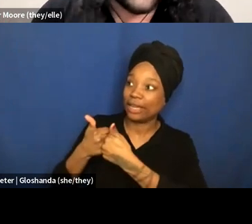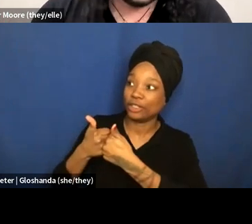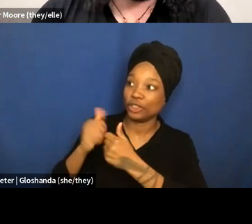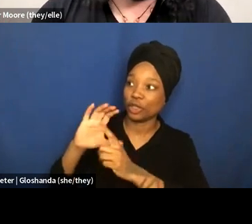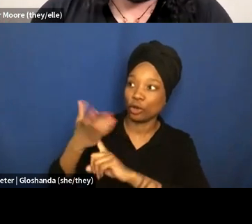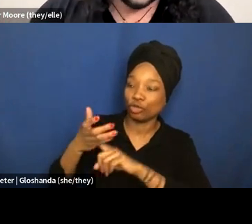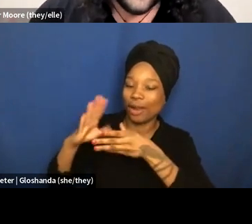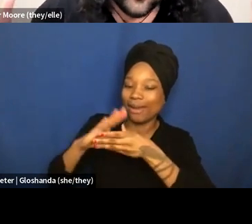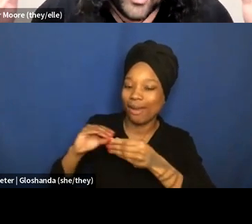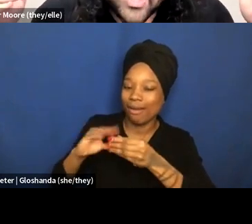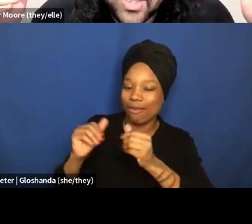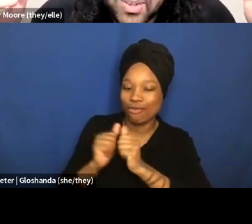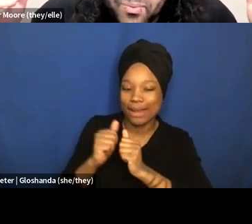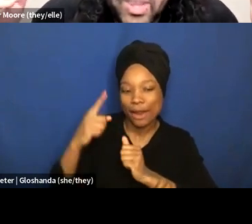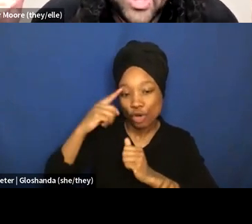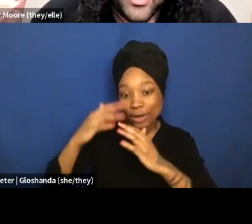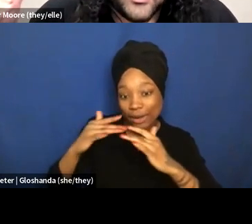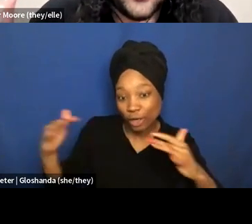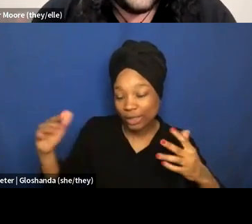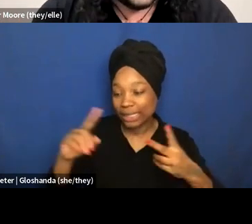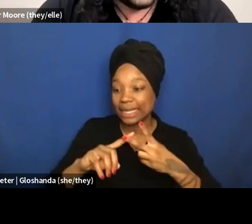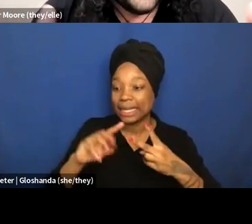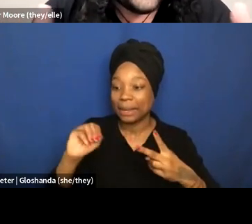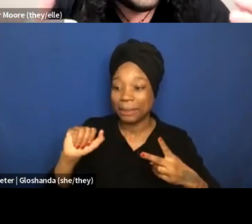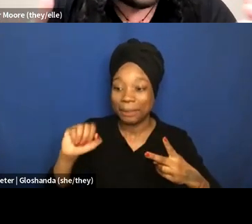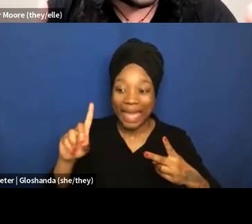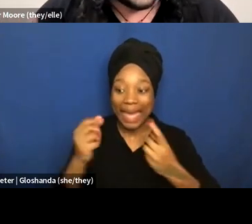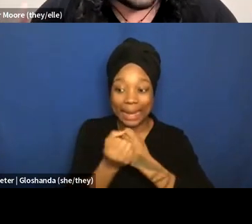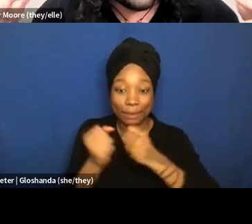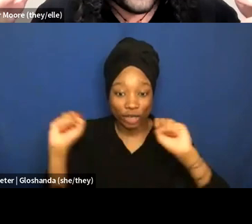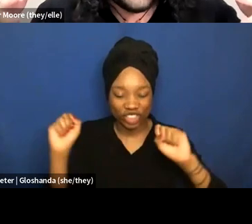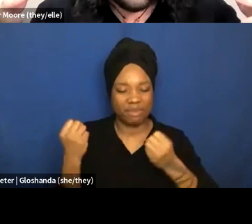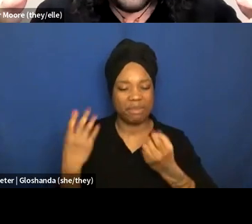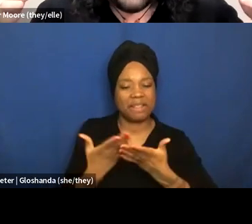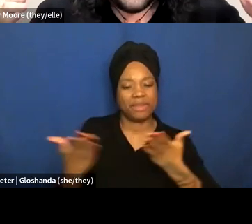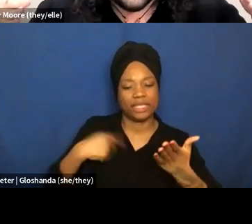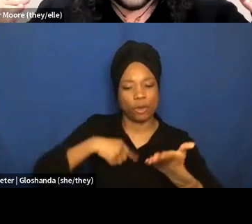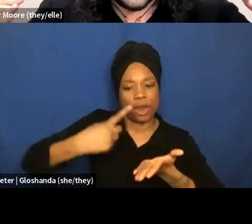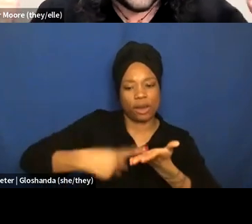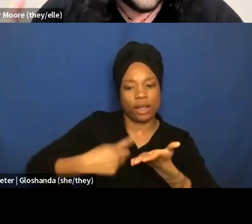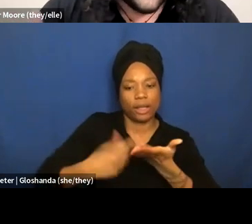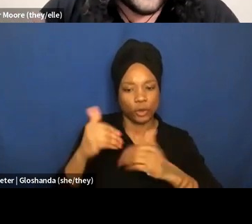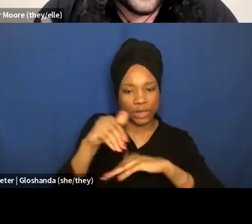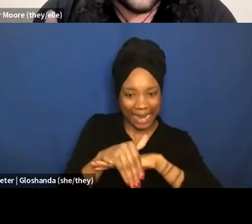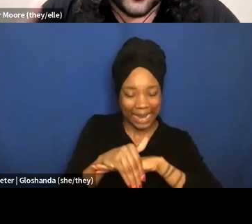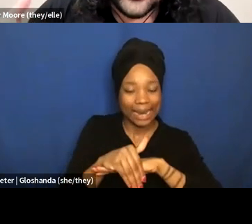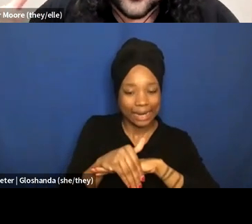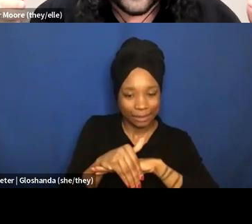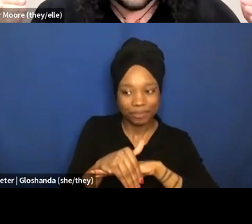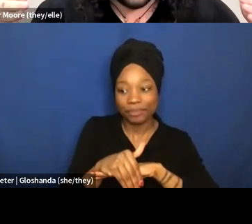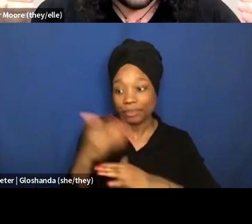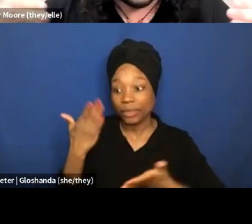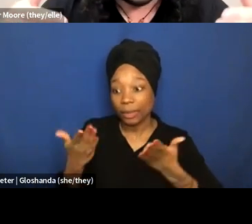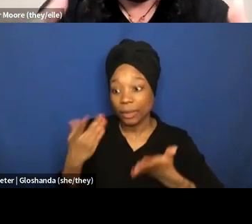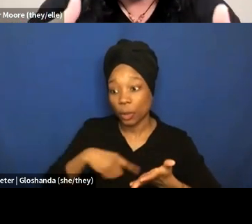mad liberation, with a lot of these things that we're talking about, right? Maybe, you know, and in the context of when we